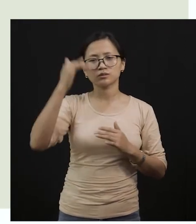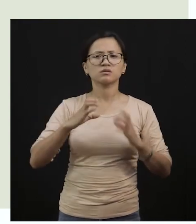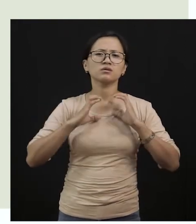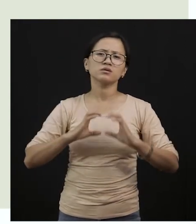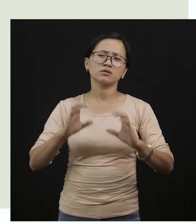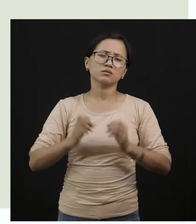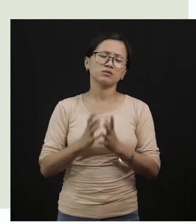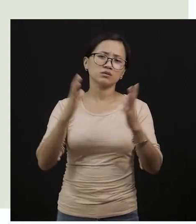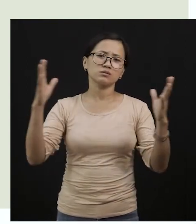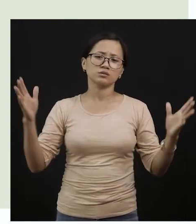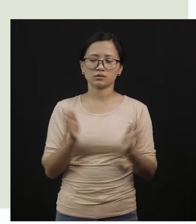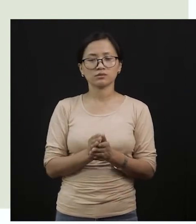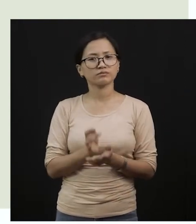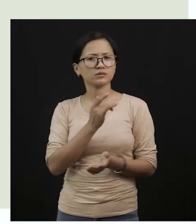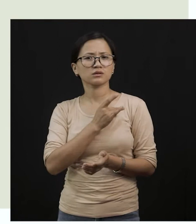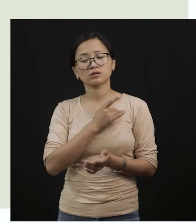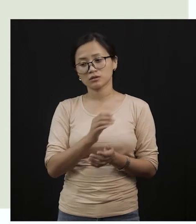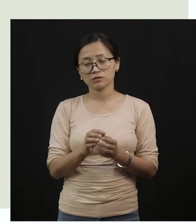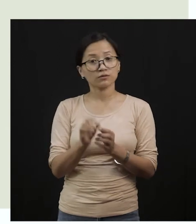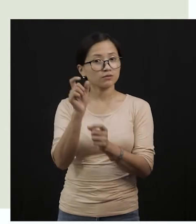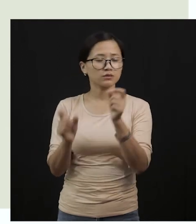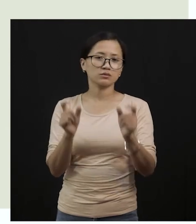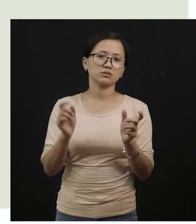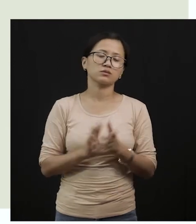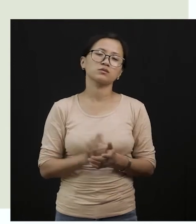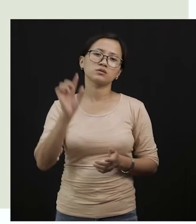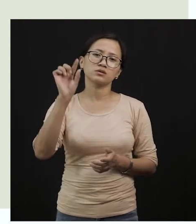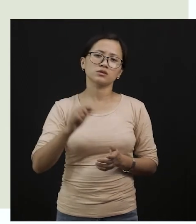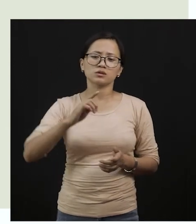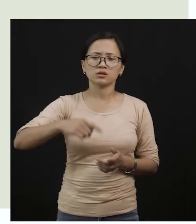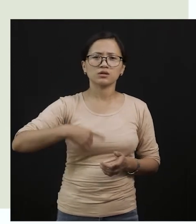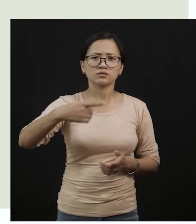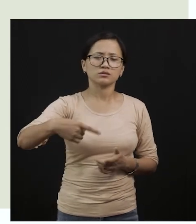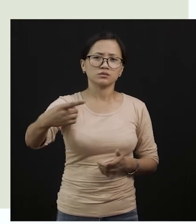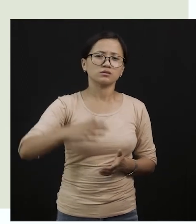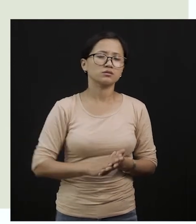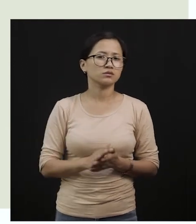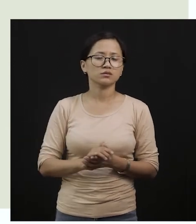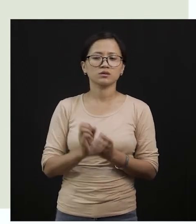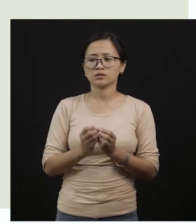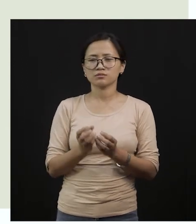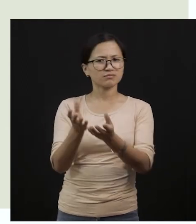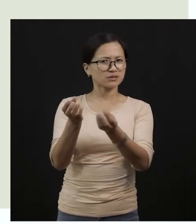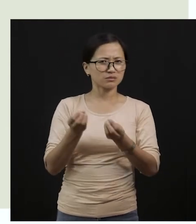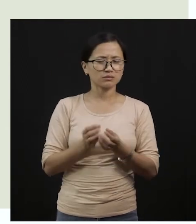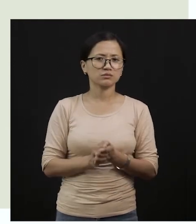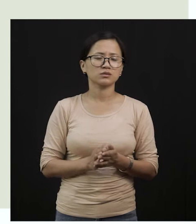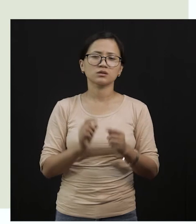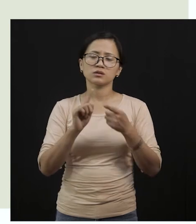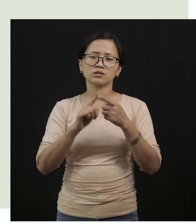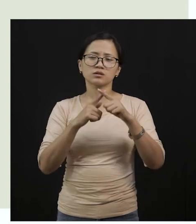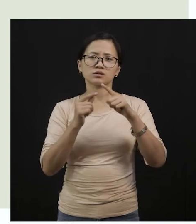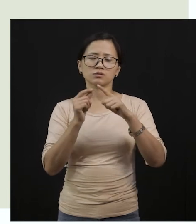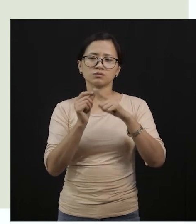so much for this kind of people. And these are the things that she did continuously without expecting for anything. She did not